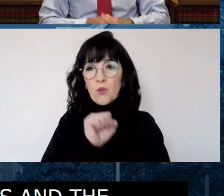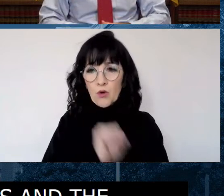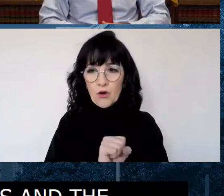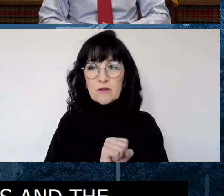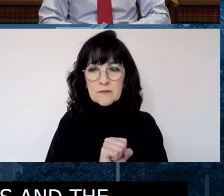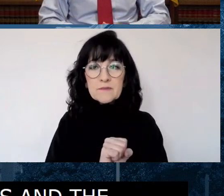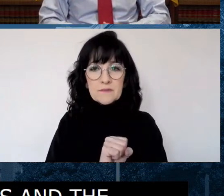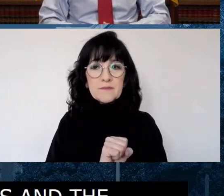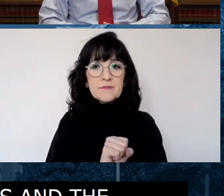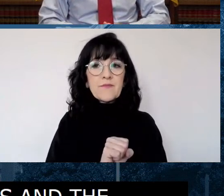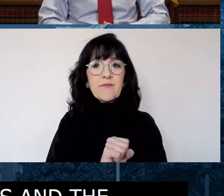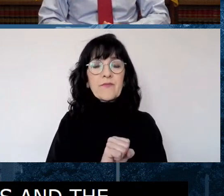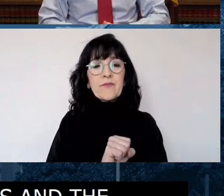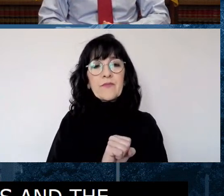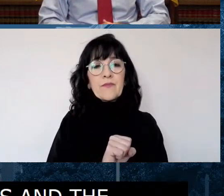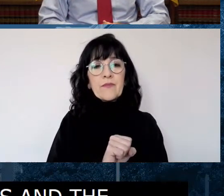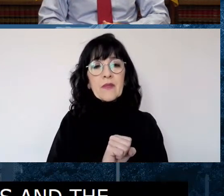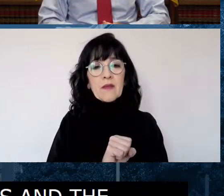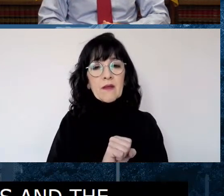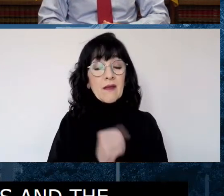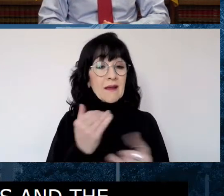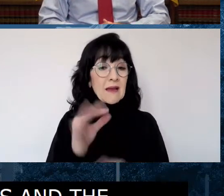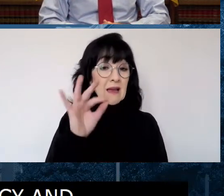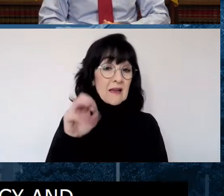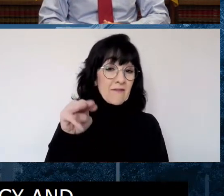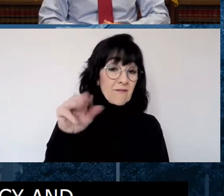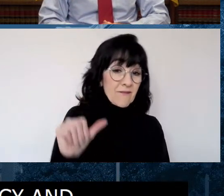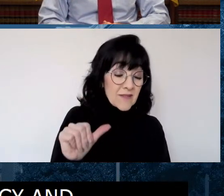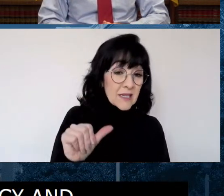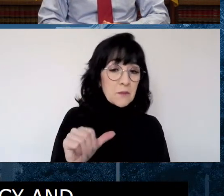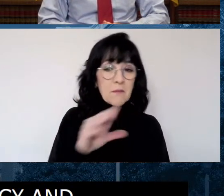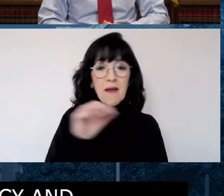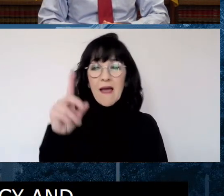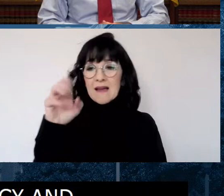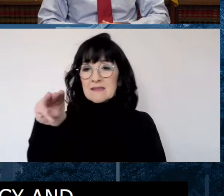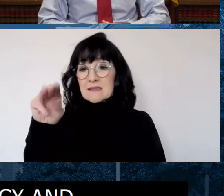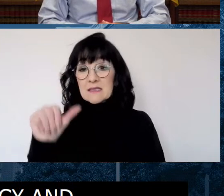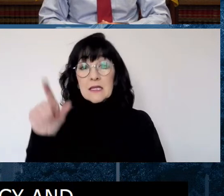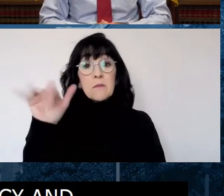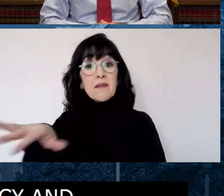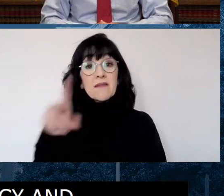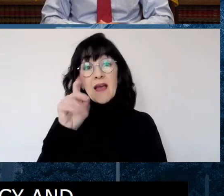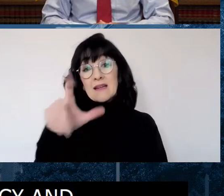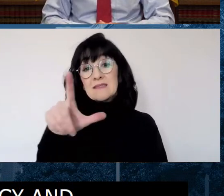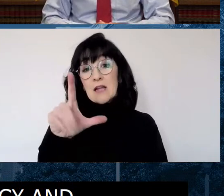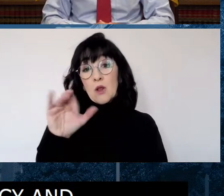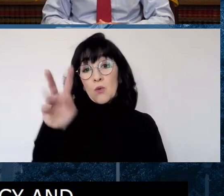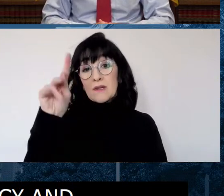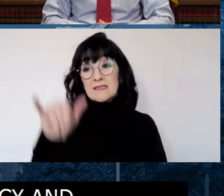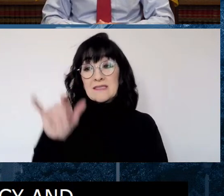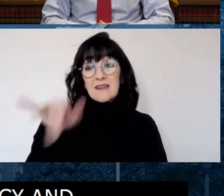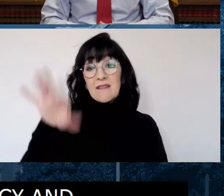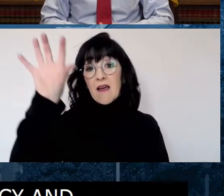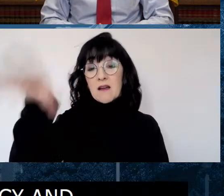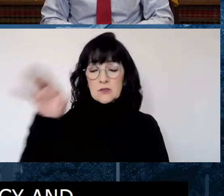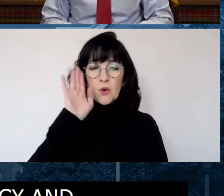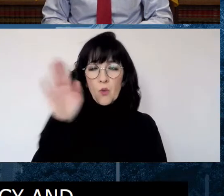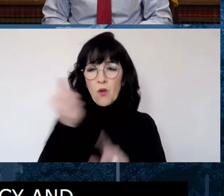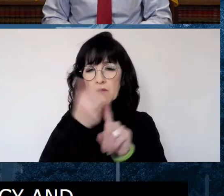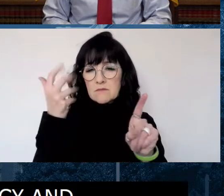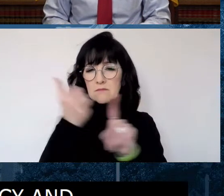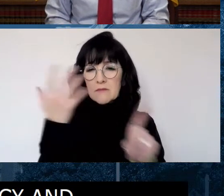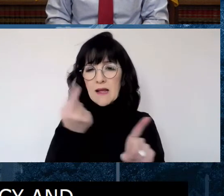FEMA with our testing site over at the DMV in Delaware City. We'll talk a little bit about that. But let's go right to the